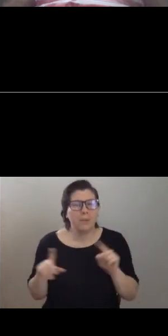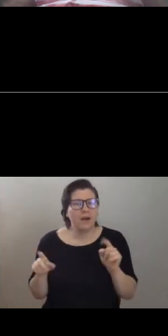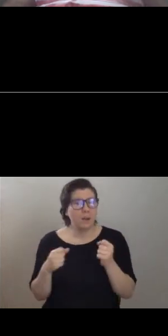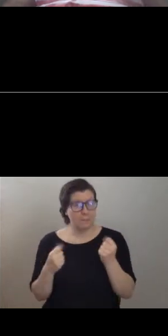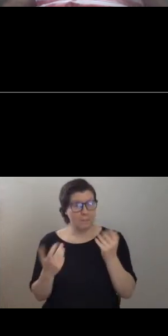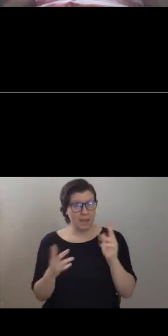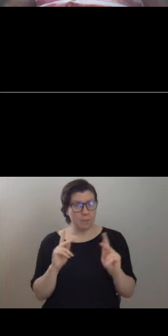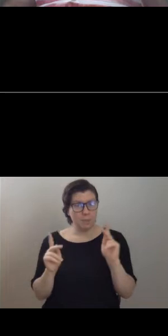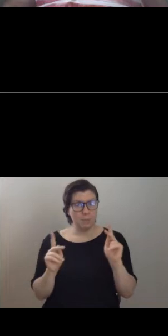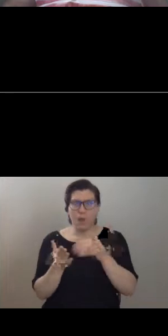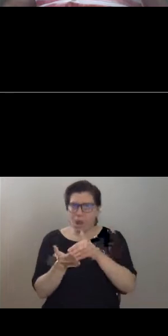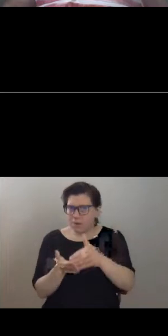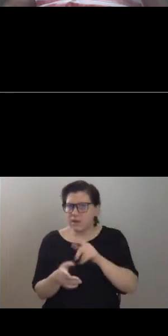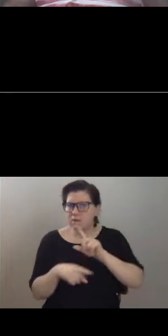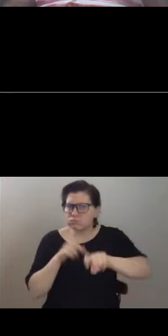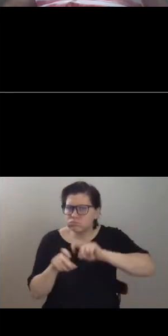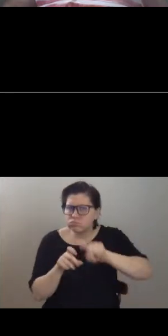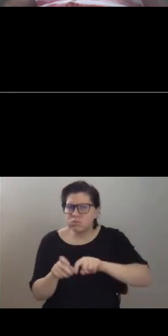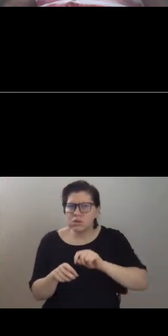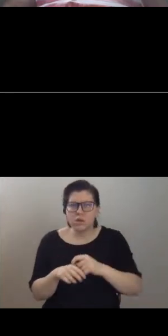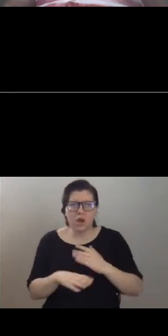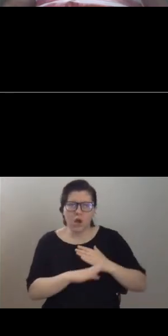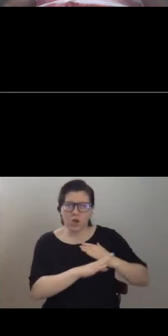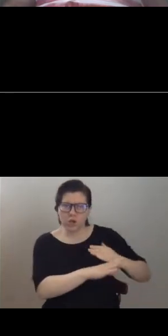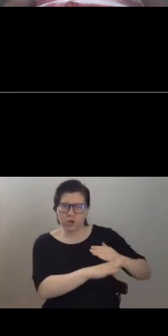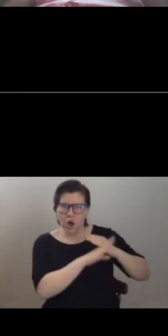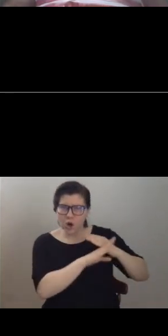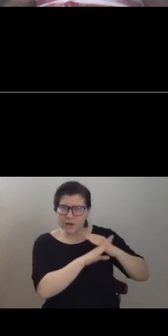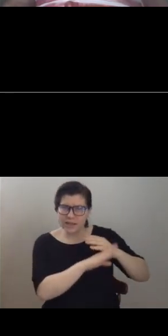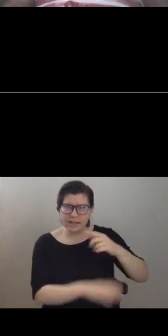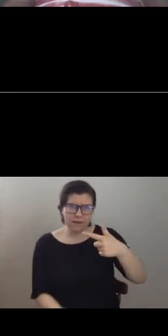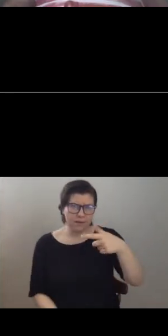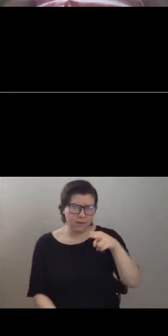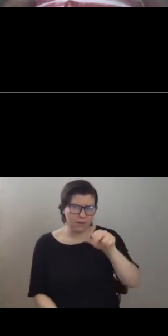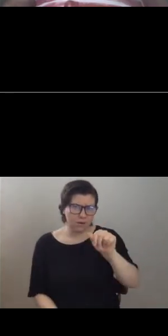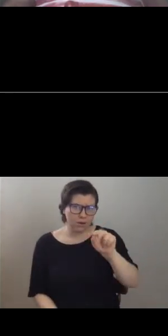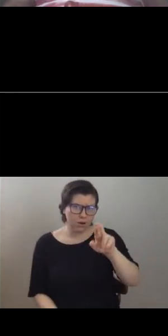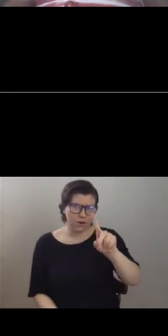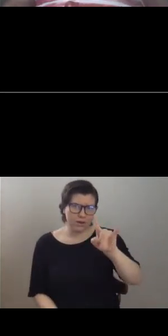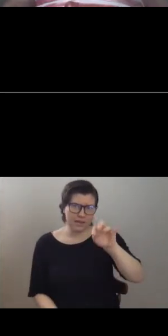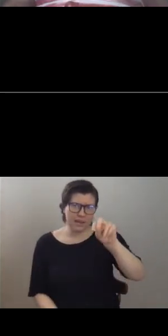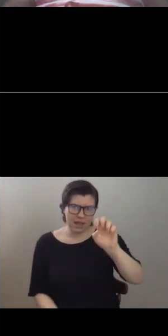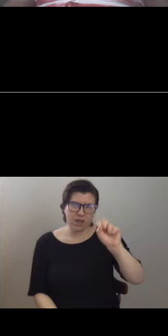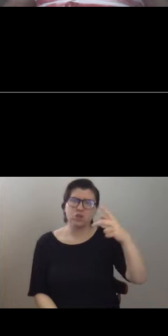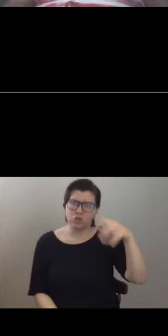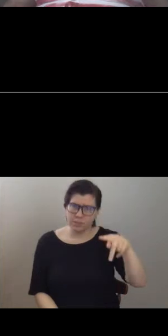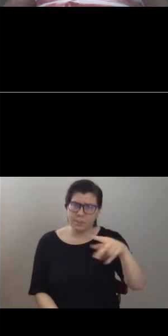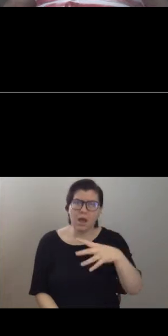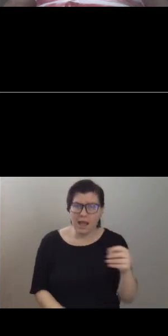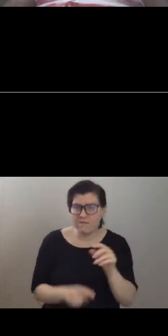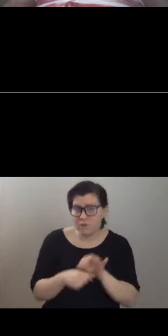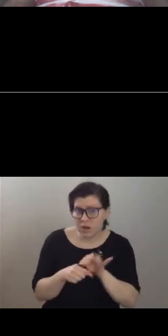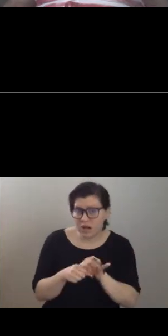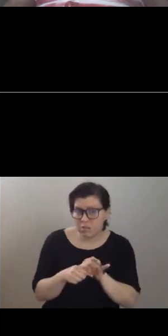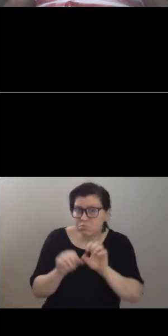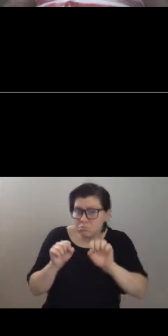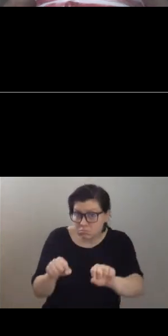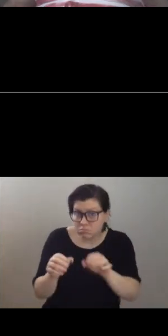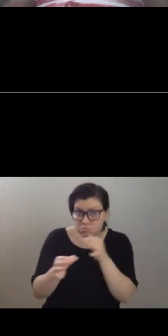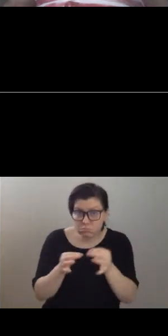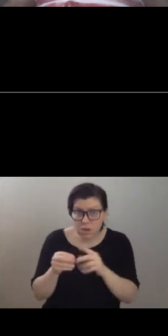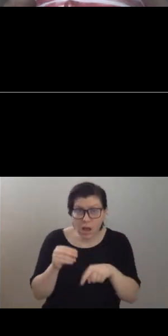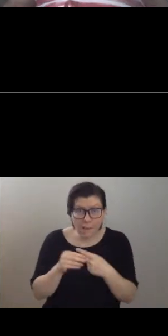ask the issue about guardianship and voting. Can you speak to that as well for people that have a